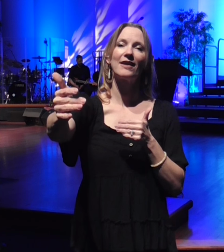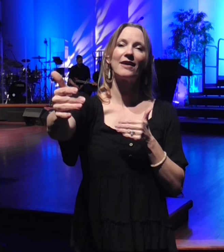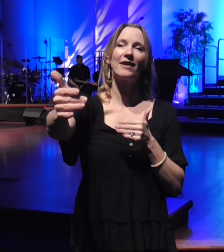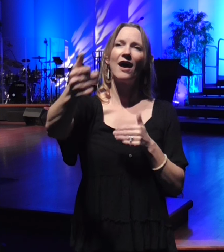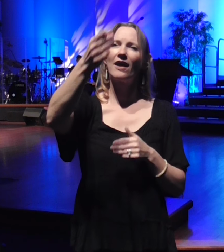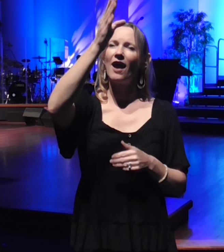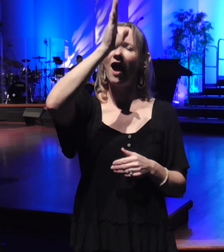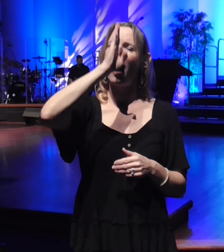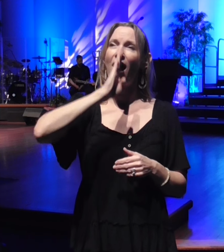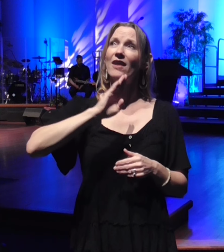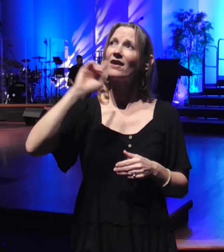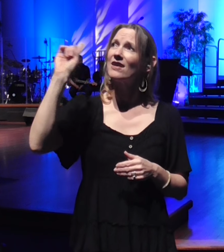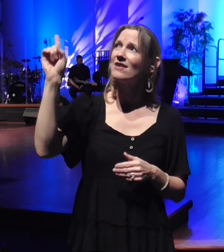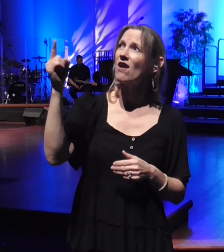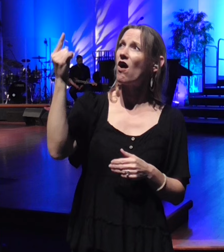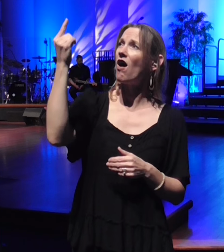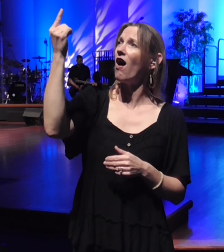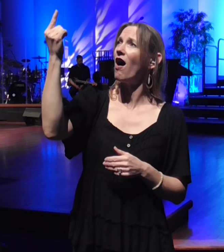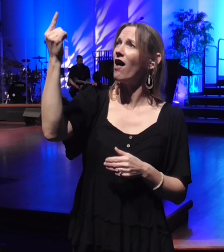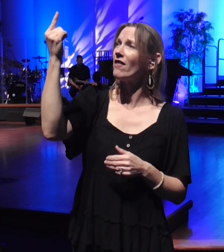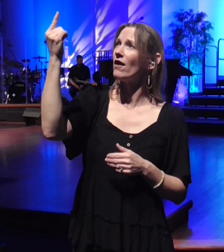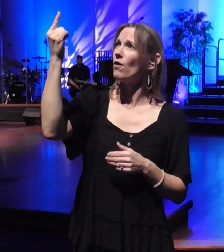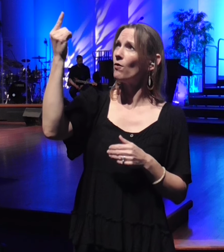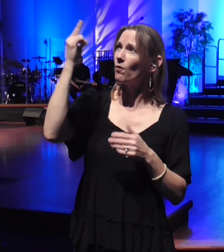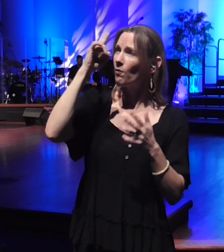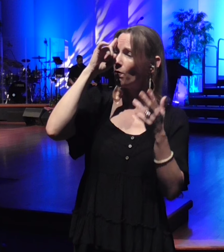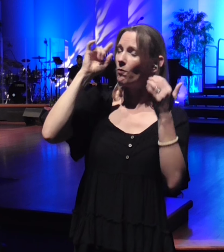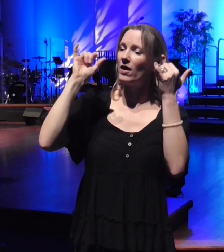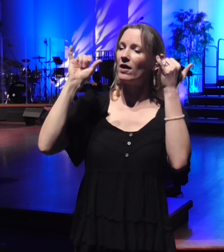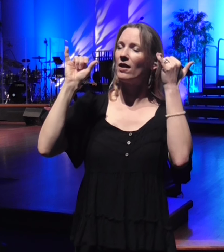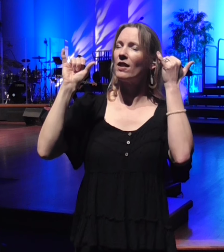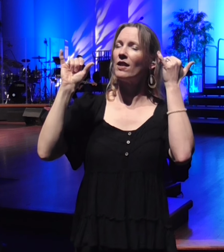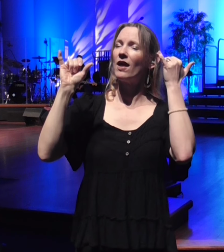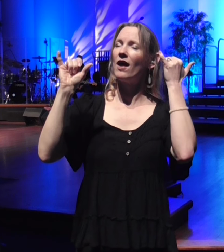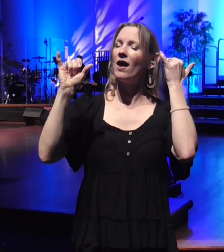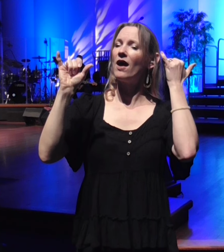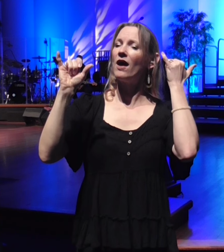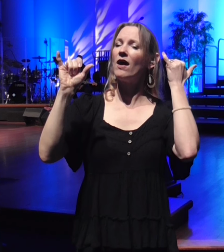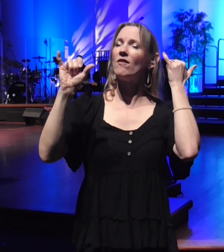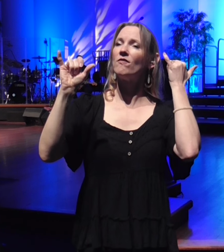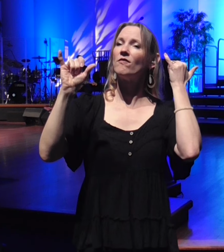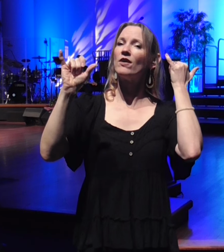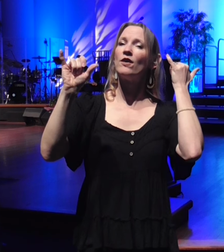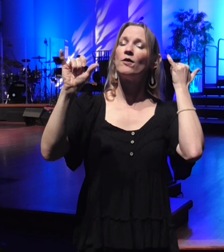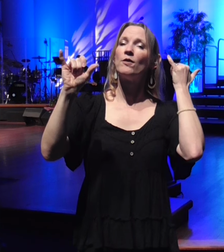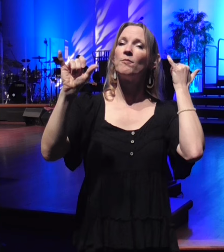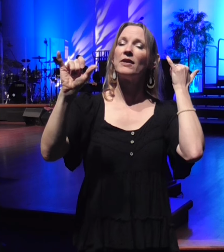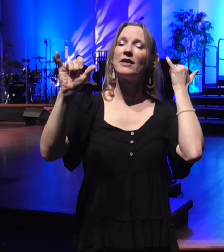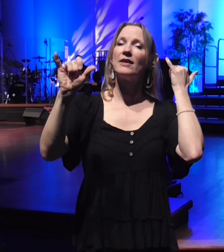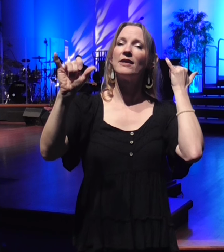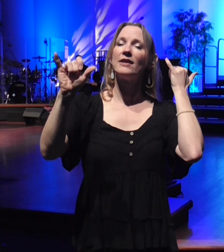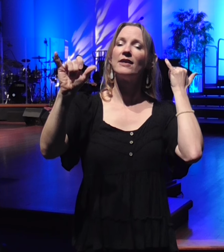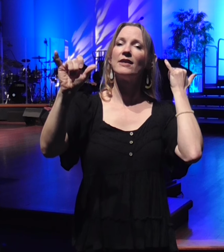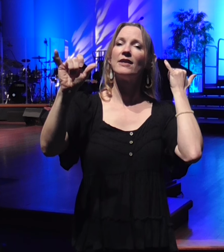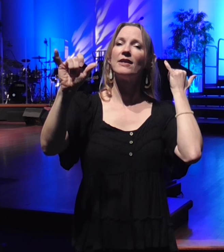be. Oh, God is all there will ever be.